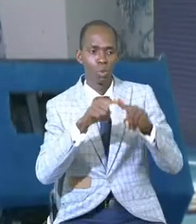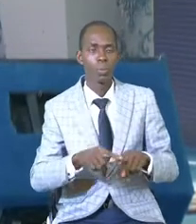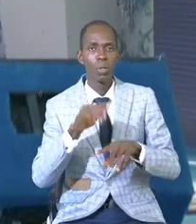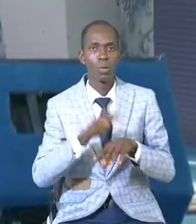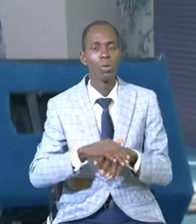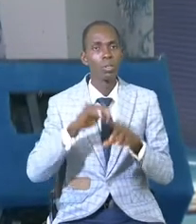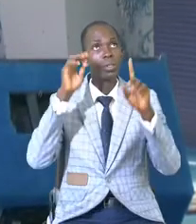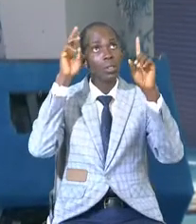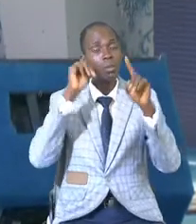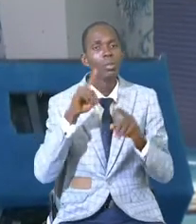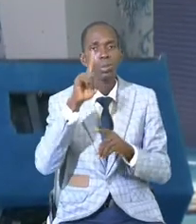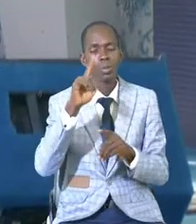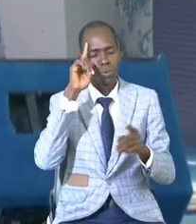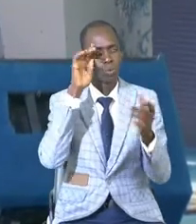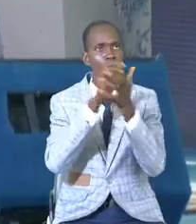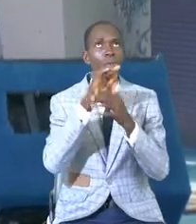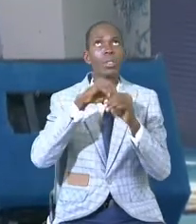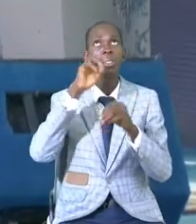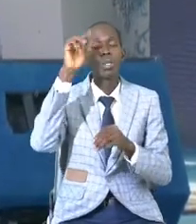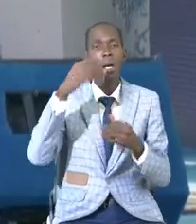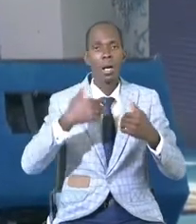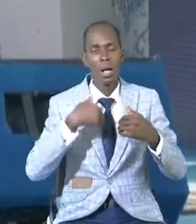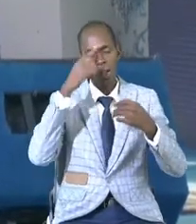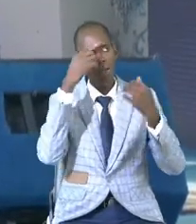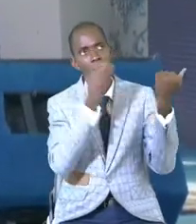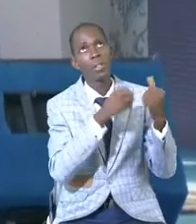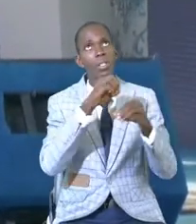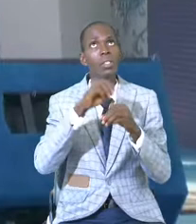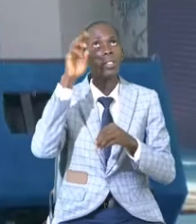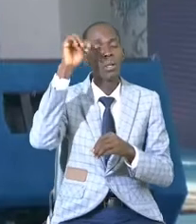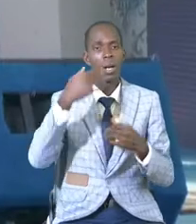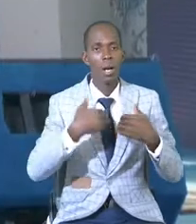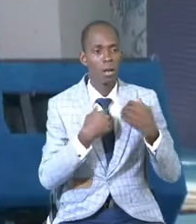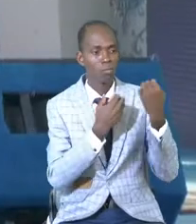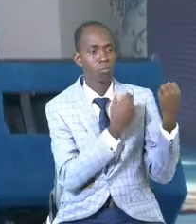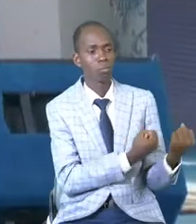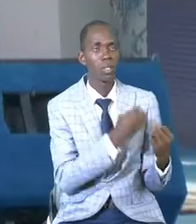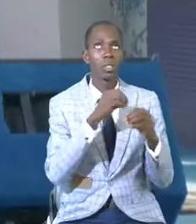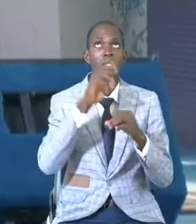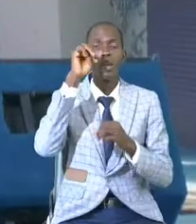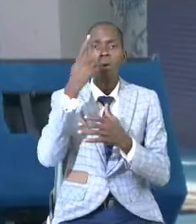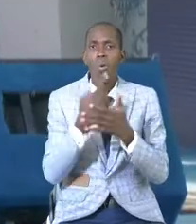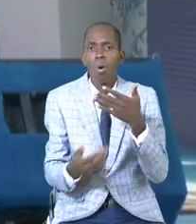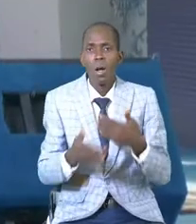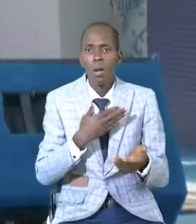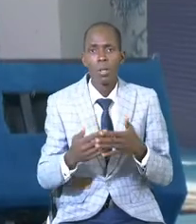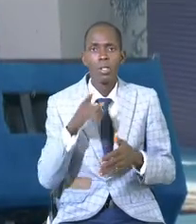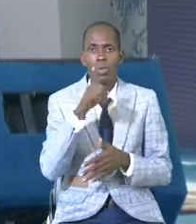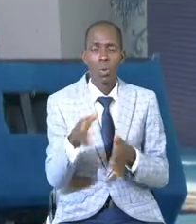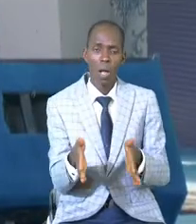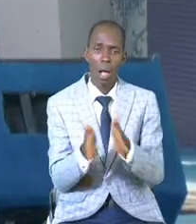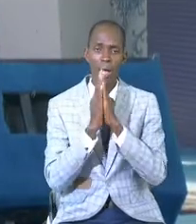him. You have faith in him. You have confidence in him. And whatsoever you ask in that